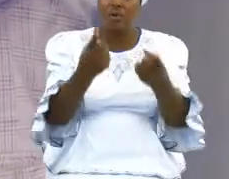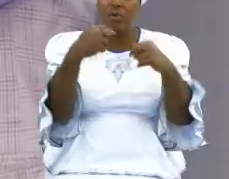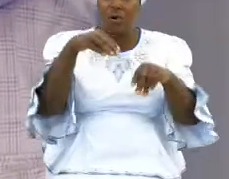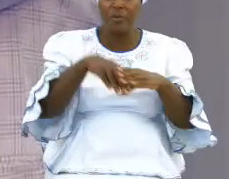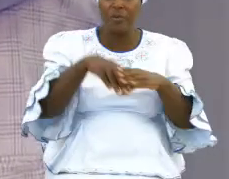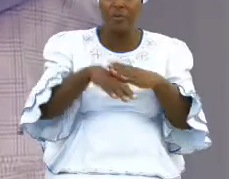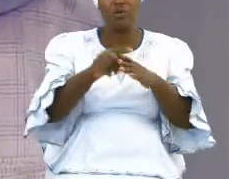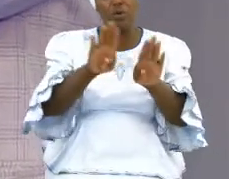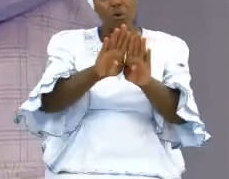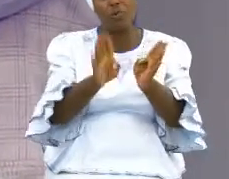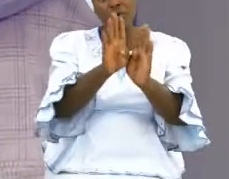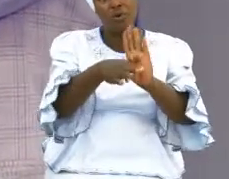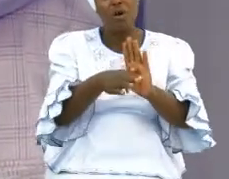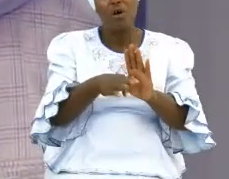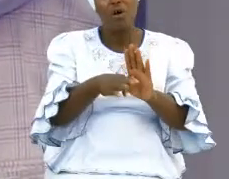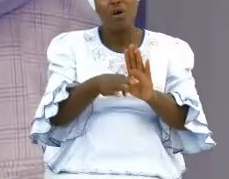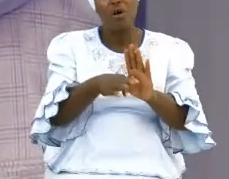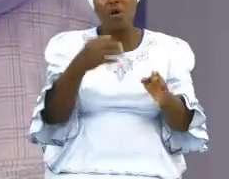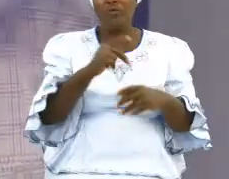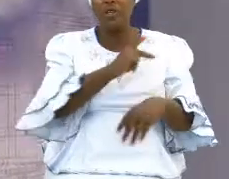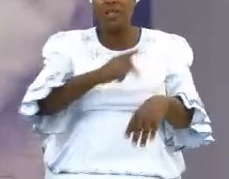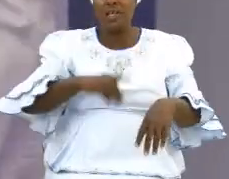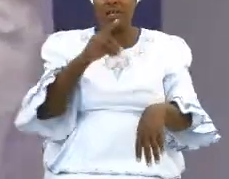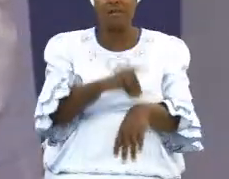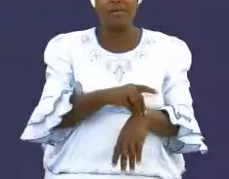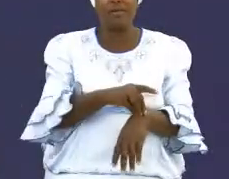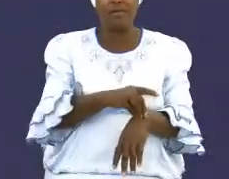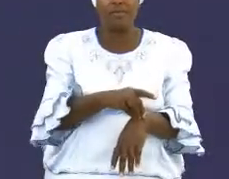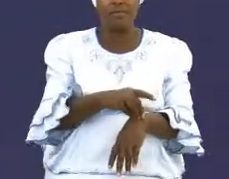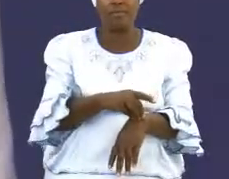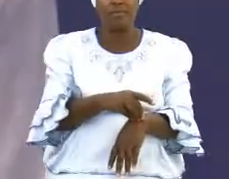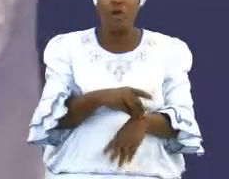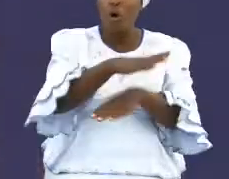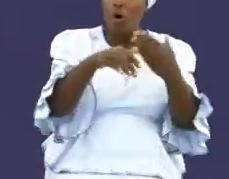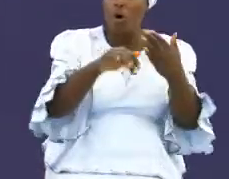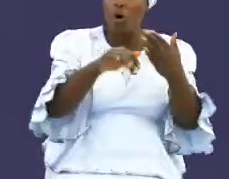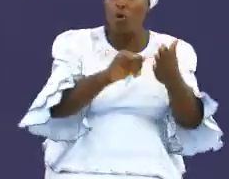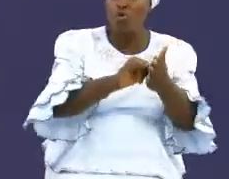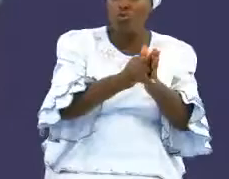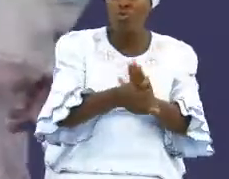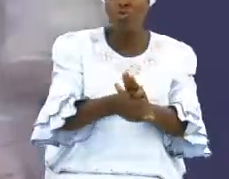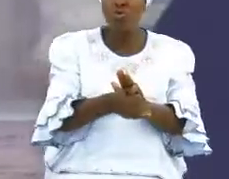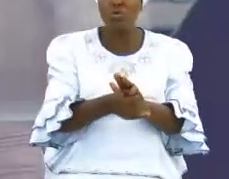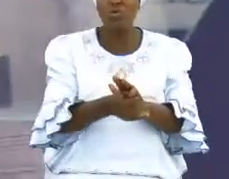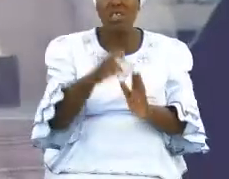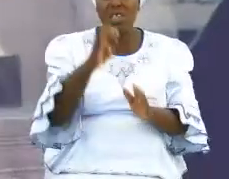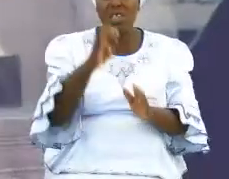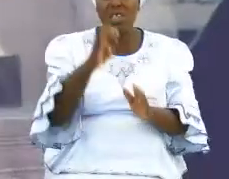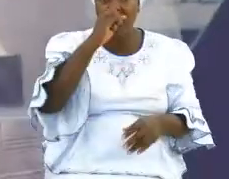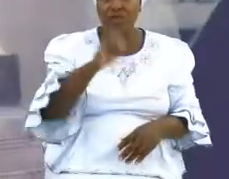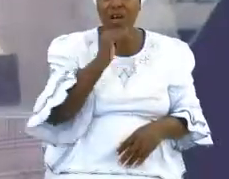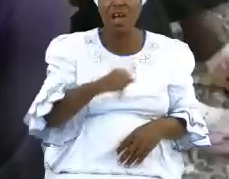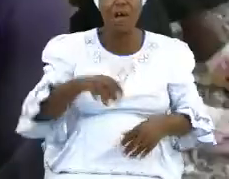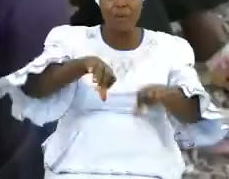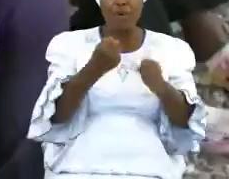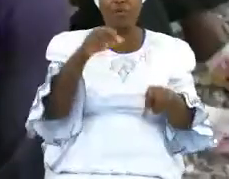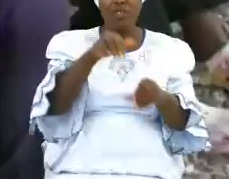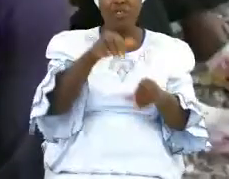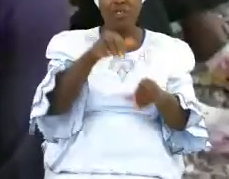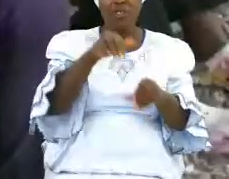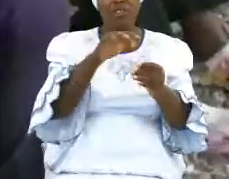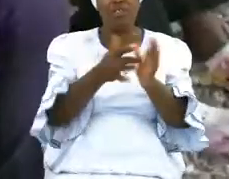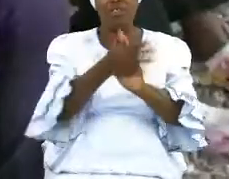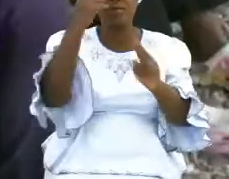open door of the kingdom, all those shackles are broken in Jesus'